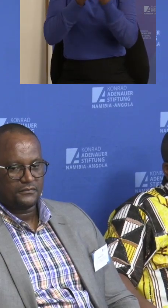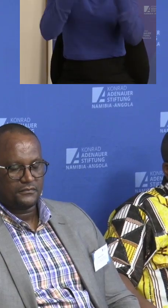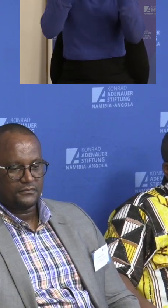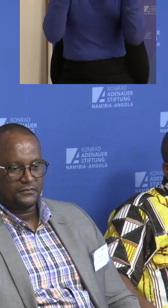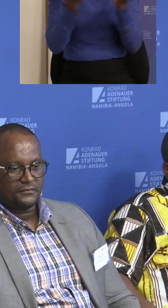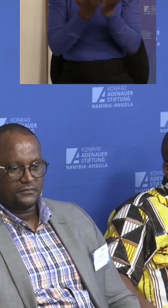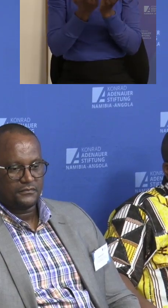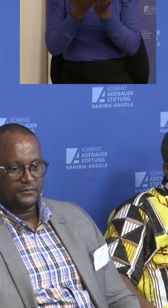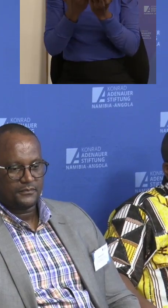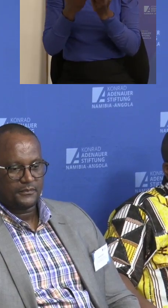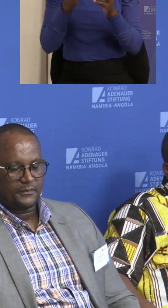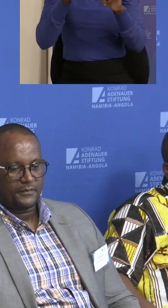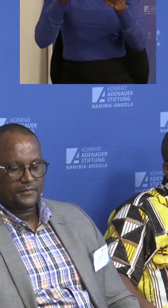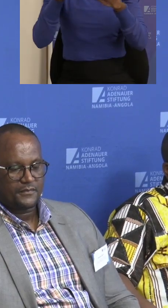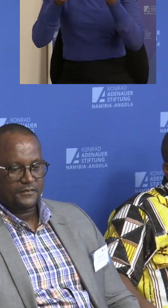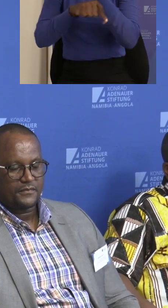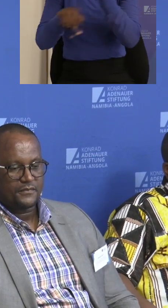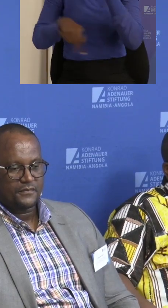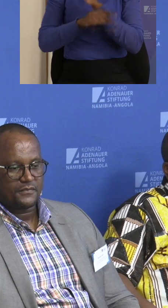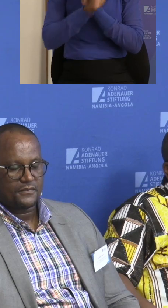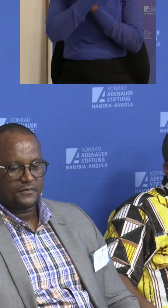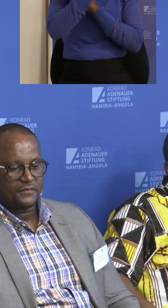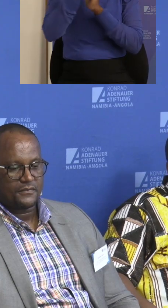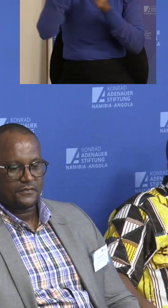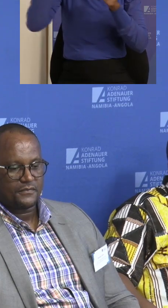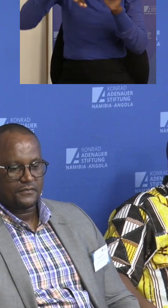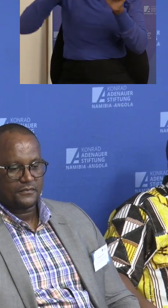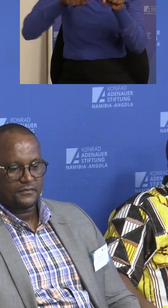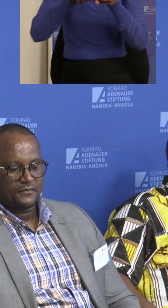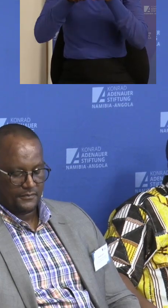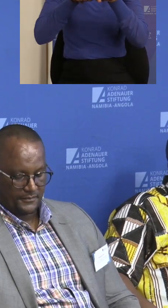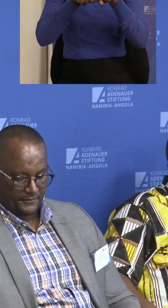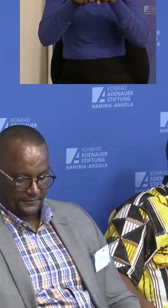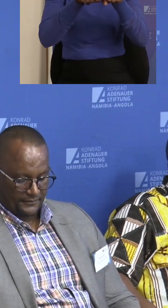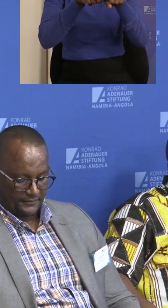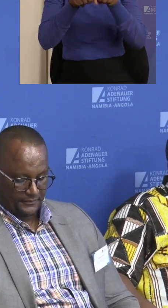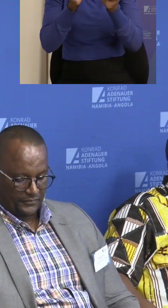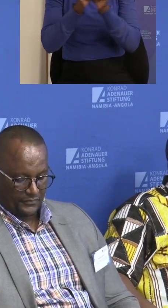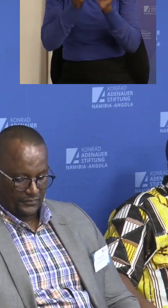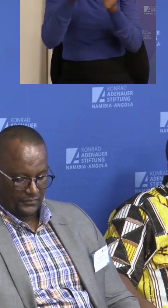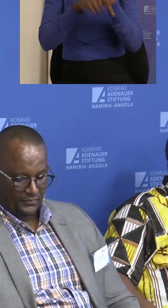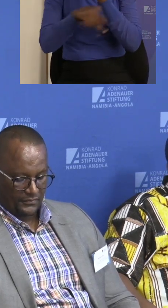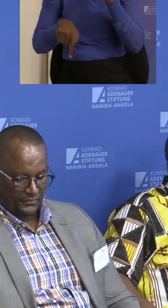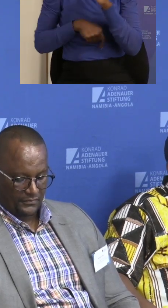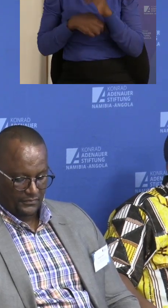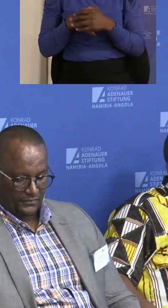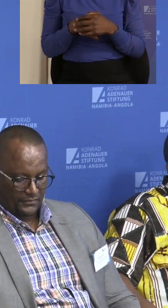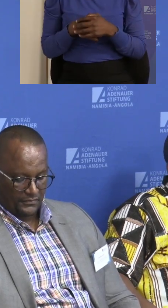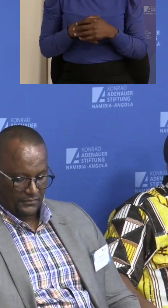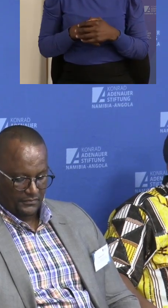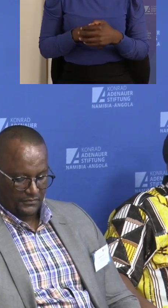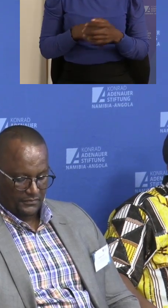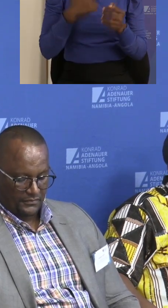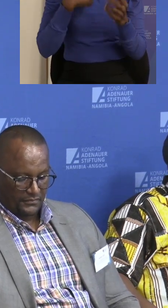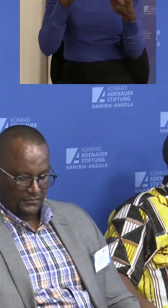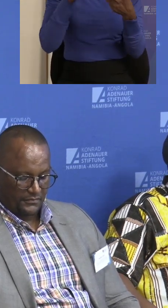many areas with other nations. In this context, allow me to throw two questions to the